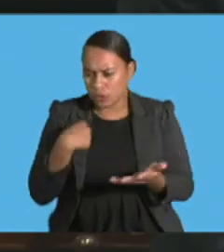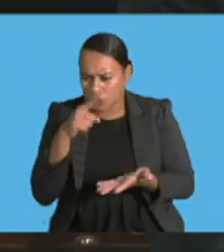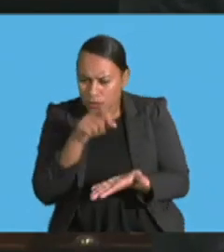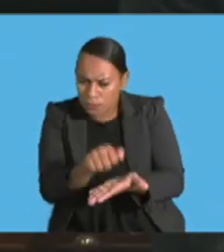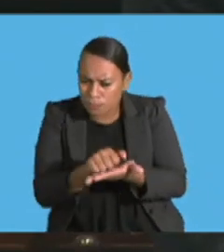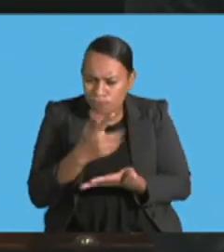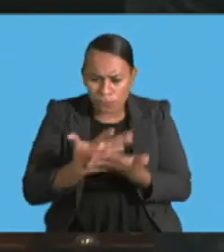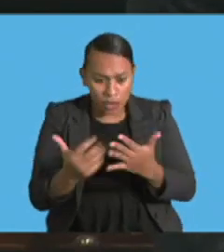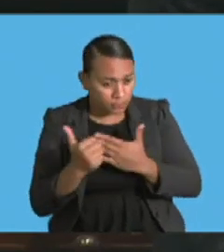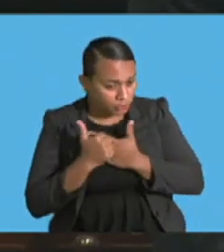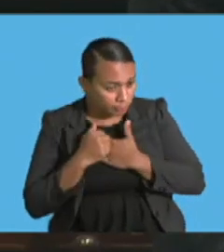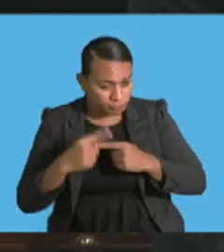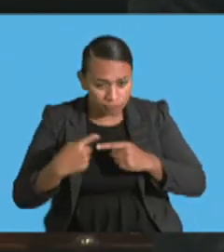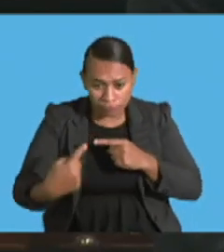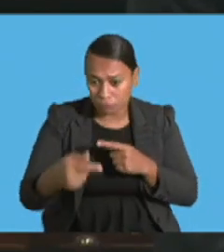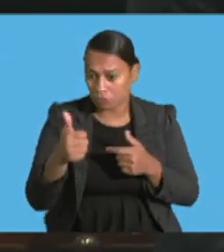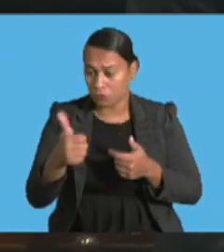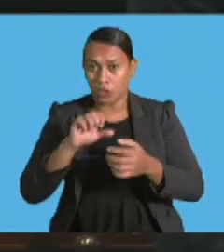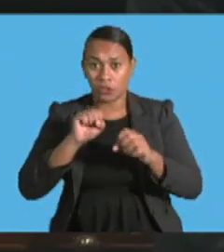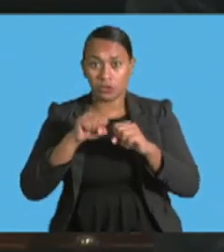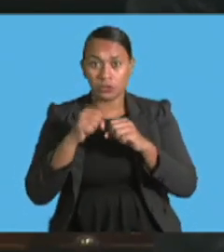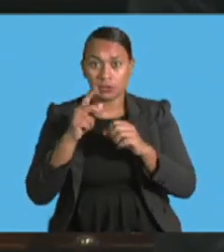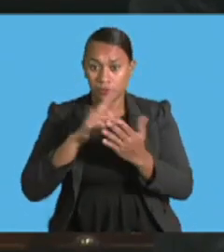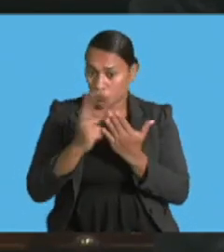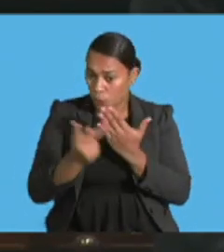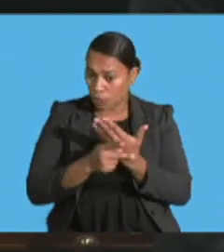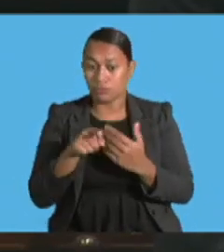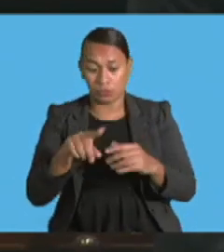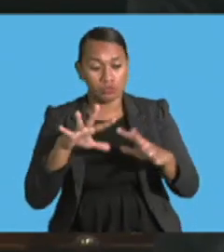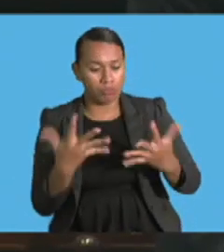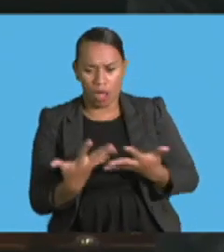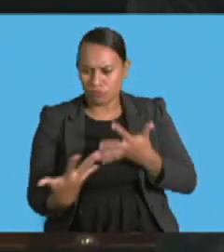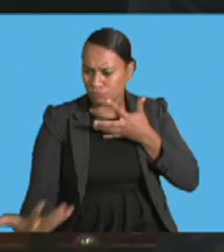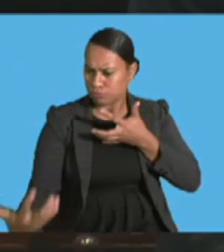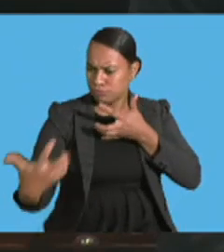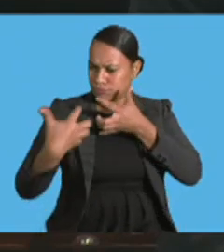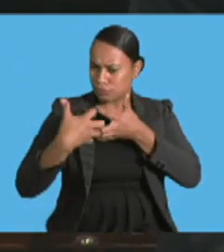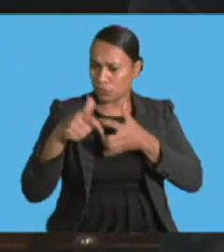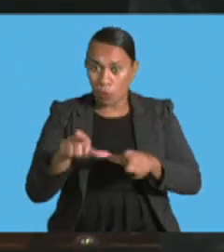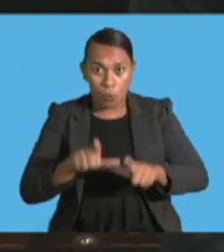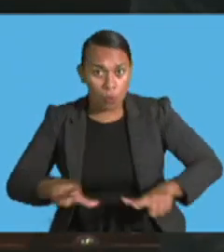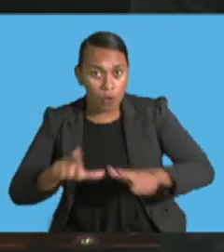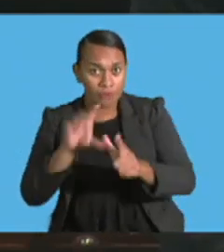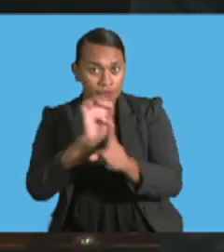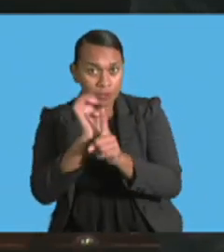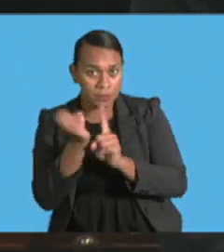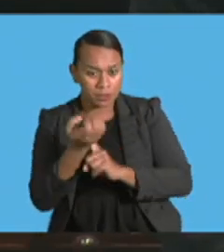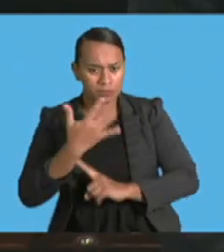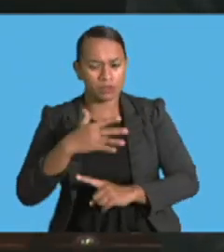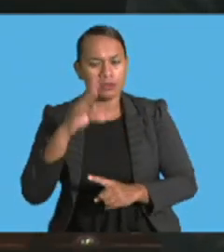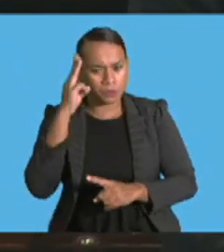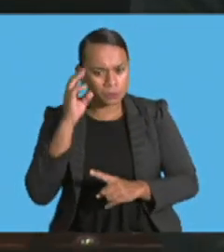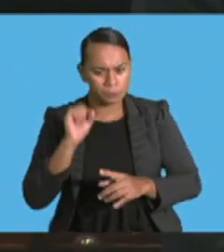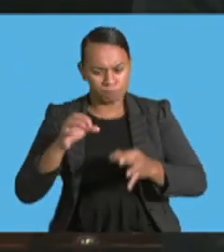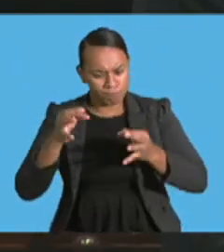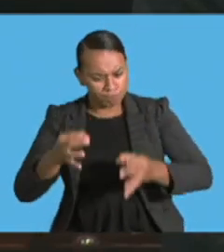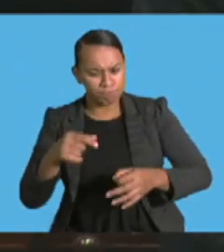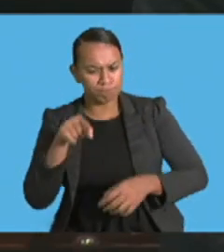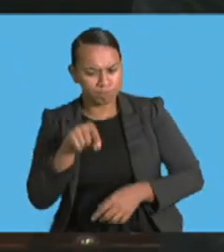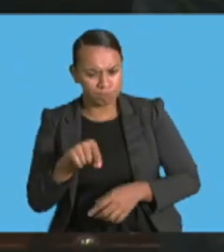shape projects to suit the local environment, and present the predictions and options to the decision makers. So Speaker,